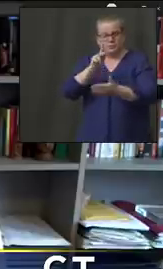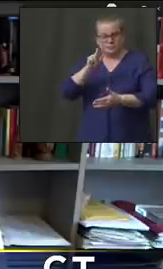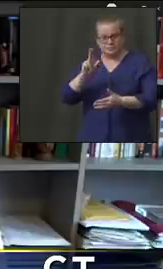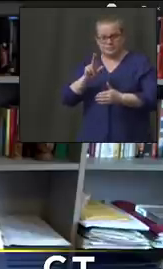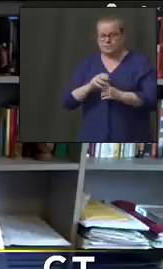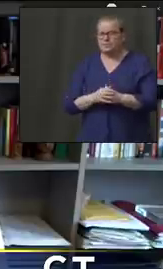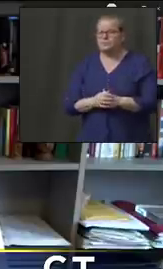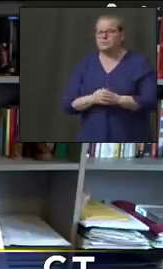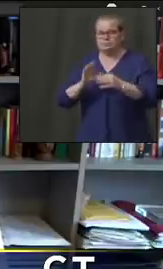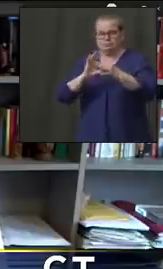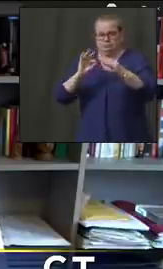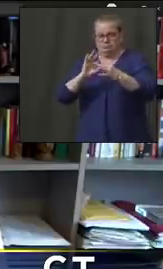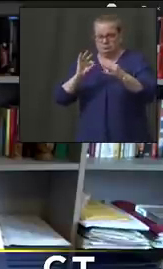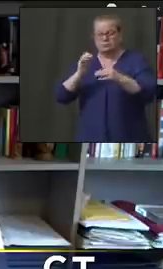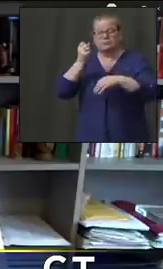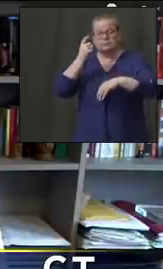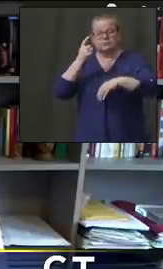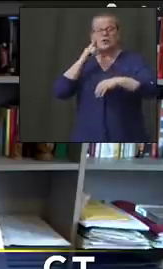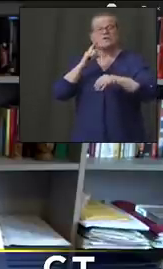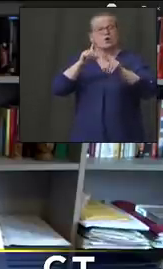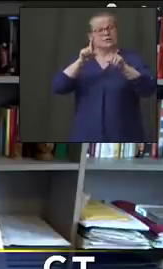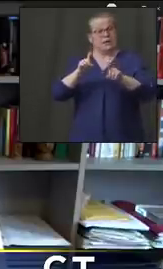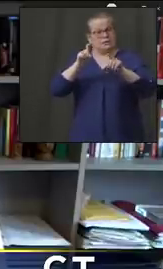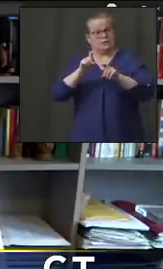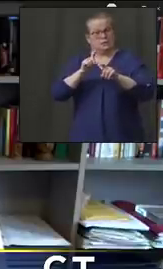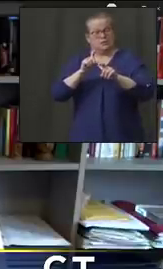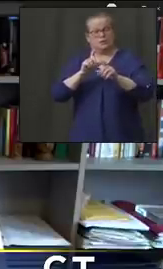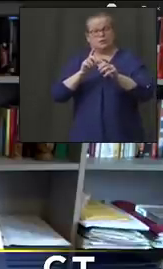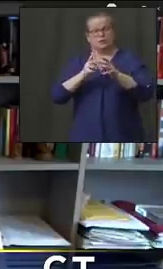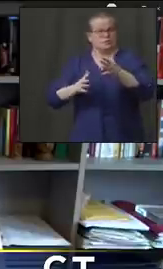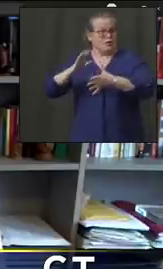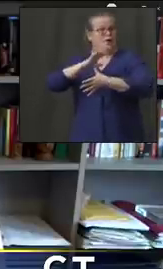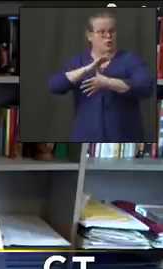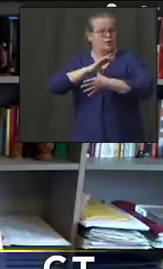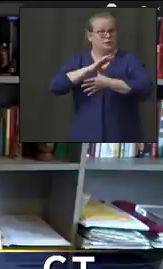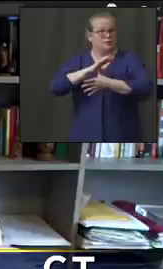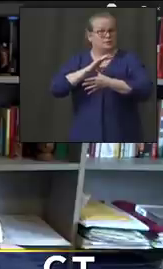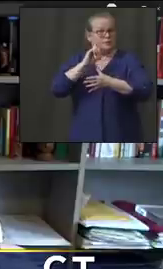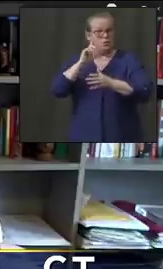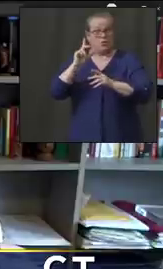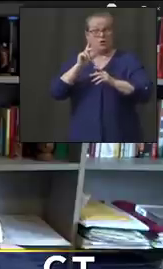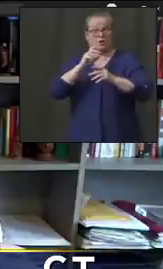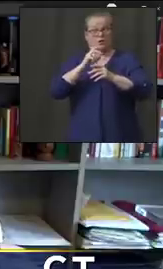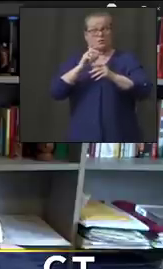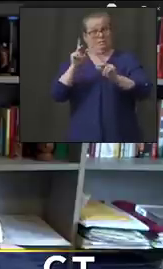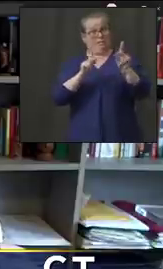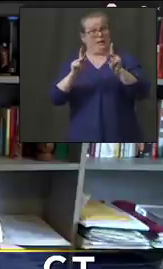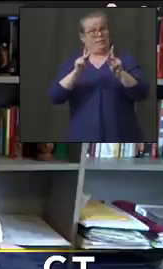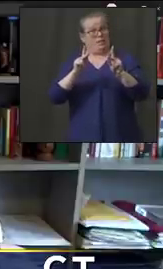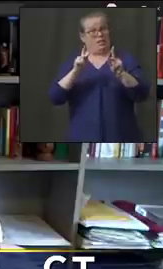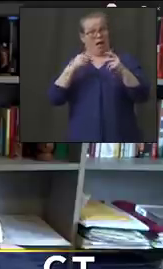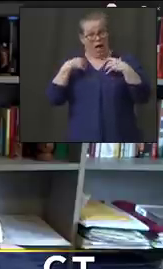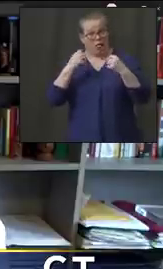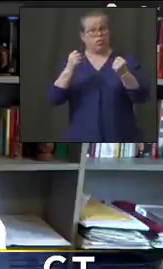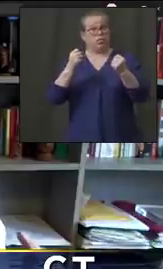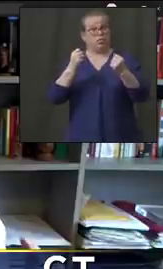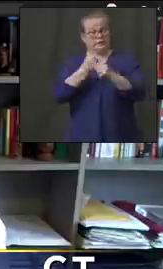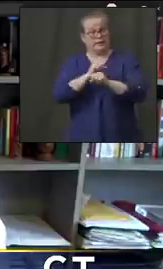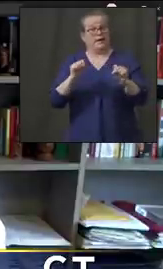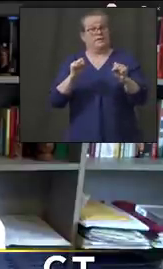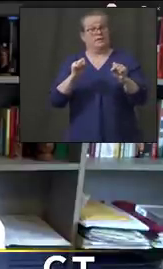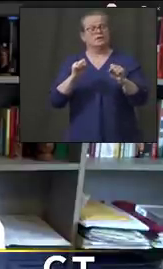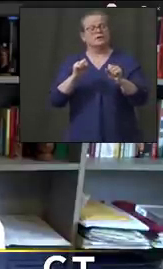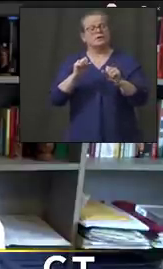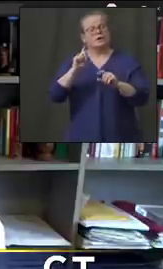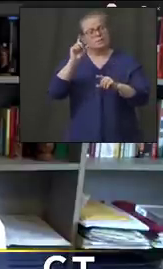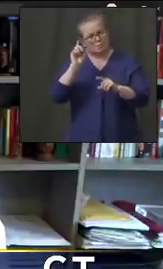first priority, for testing, and the first priority for public health is to actually to test and identify